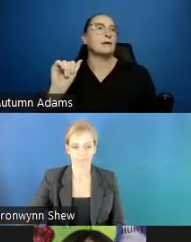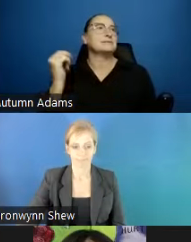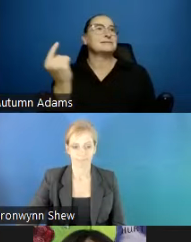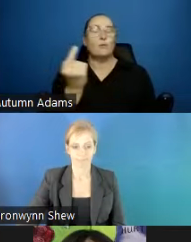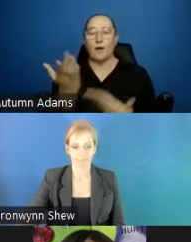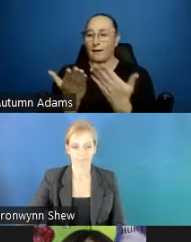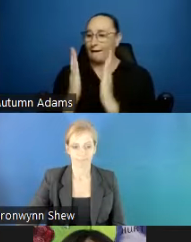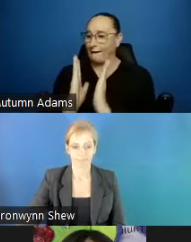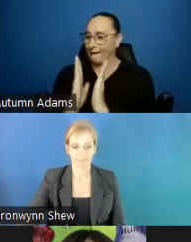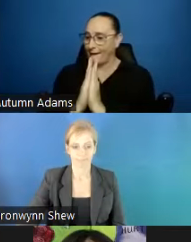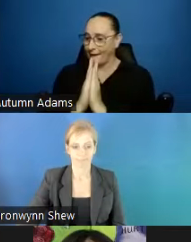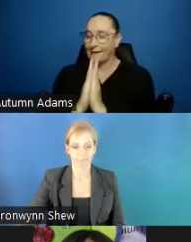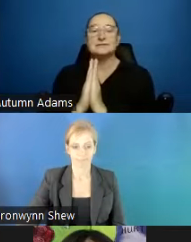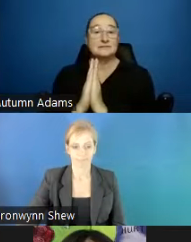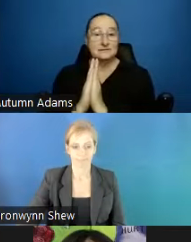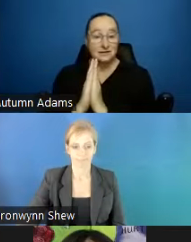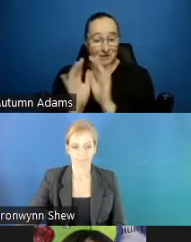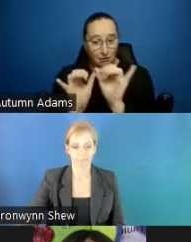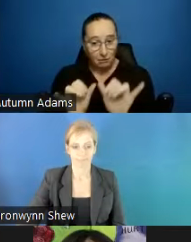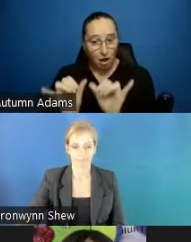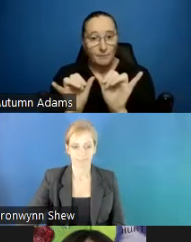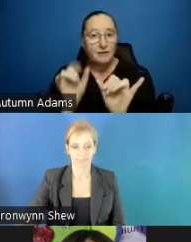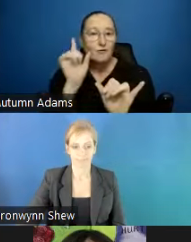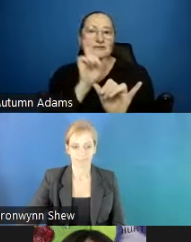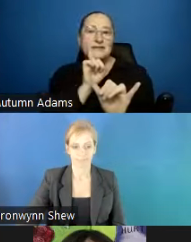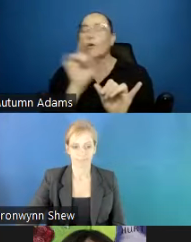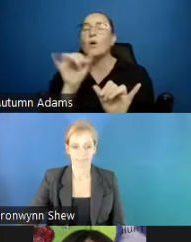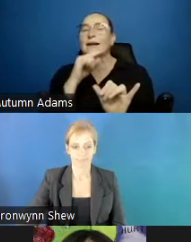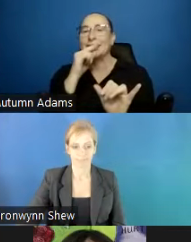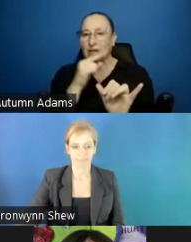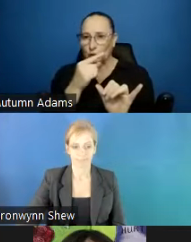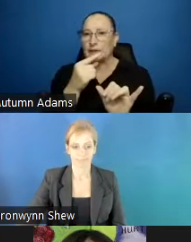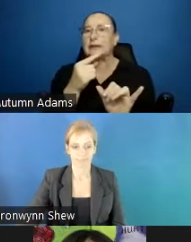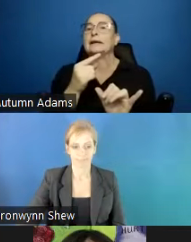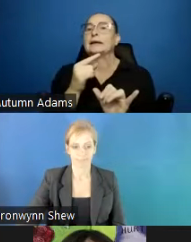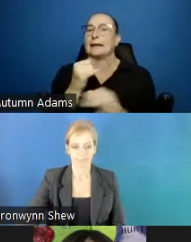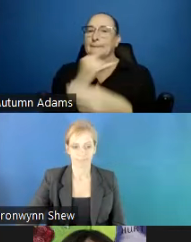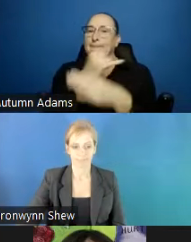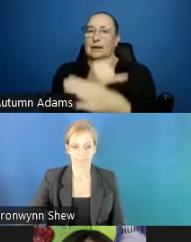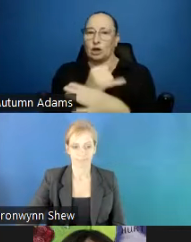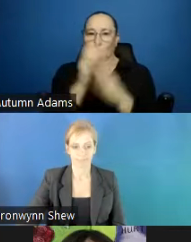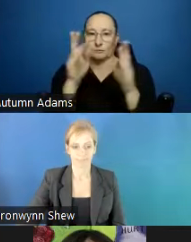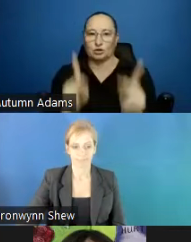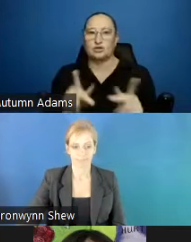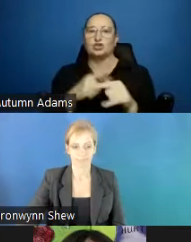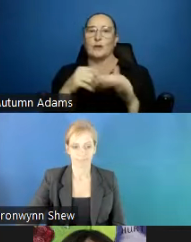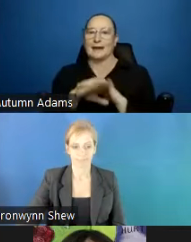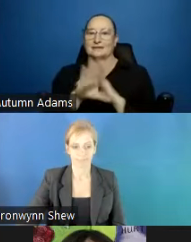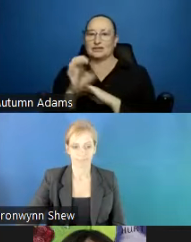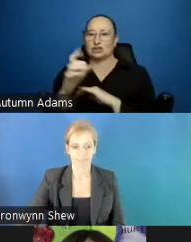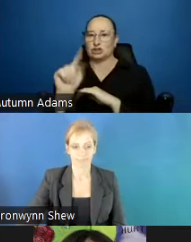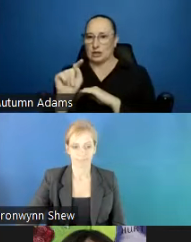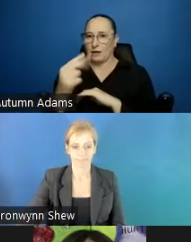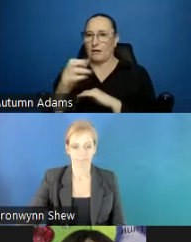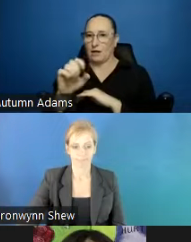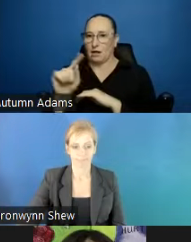asks is it common for a deaf or hearing impaired individual to access the chat hotline using